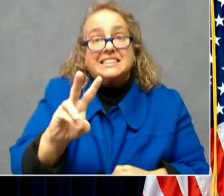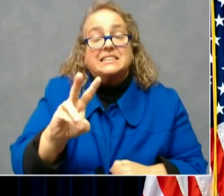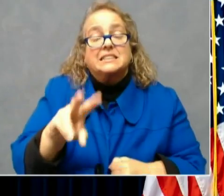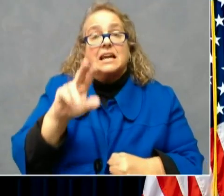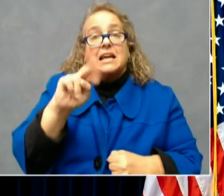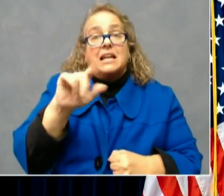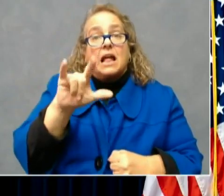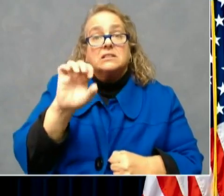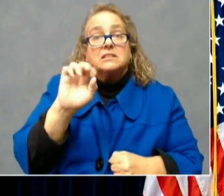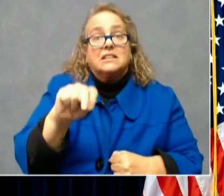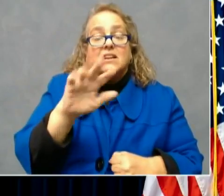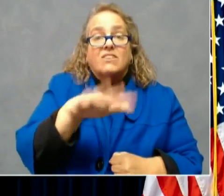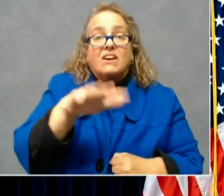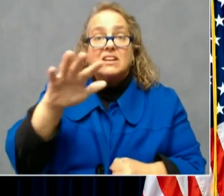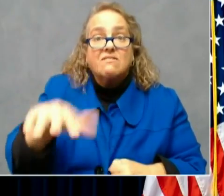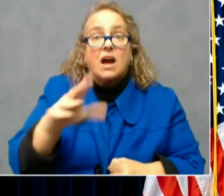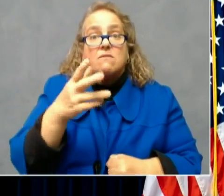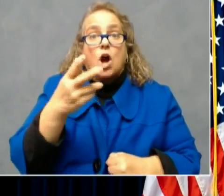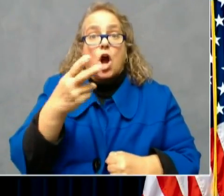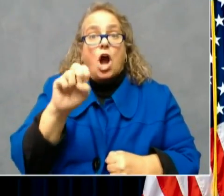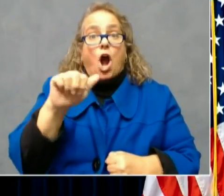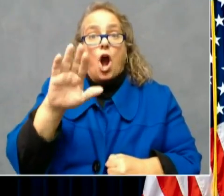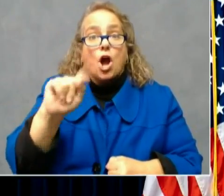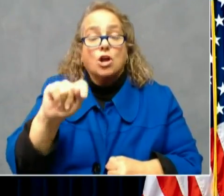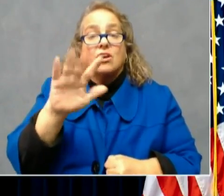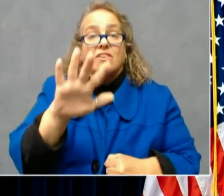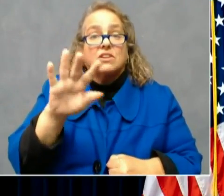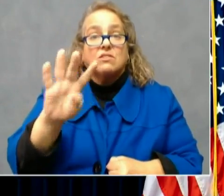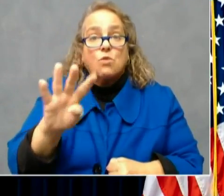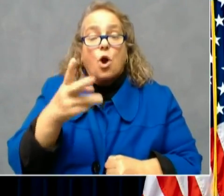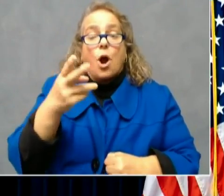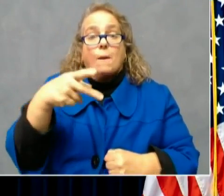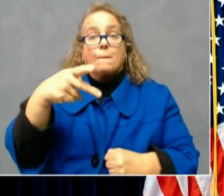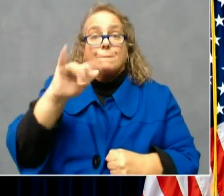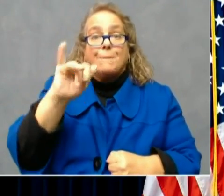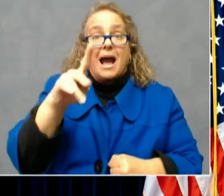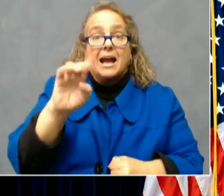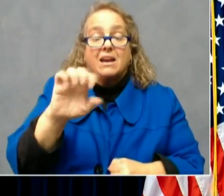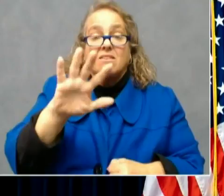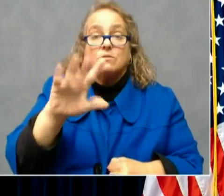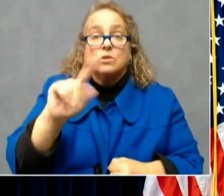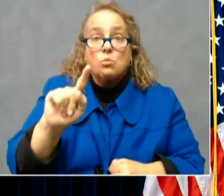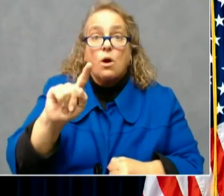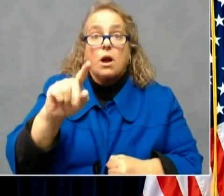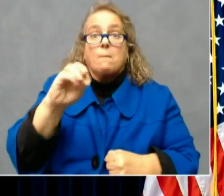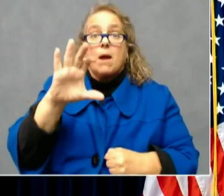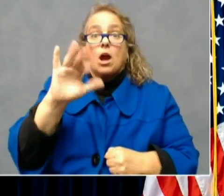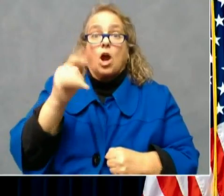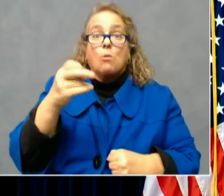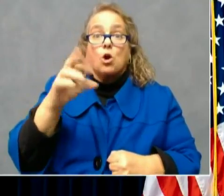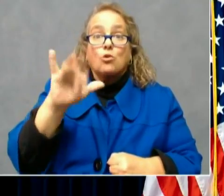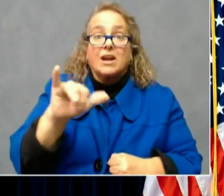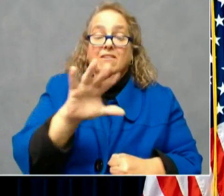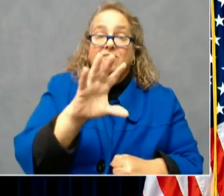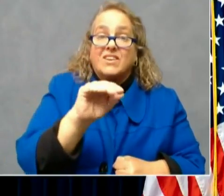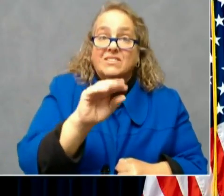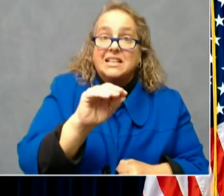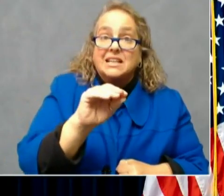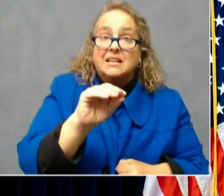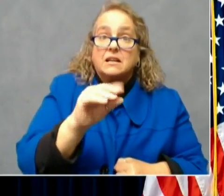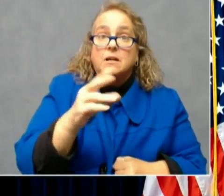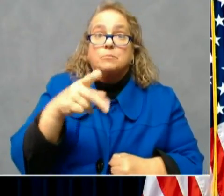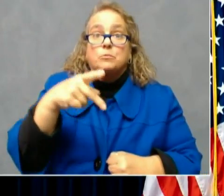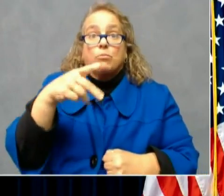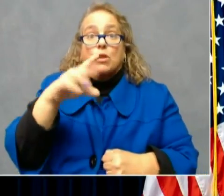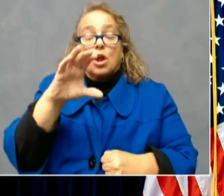55. Hart, 54. Pike, 51. Montgomery, 50. Carter County,